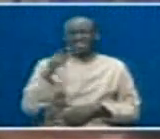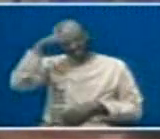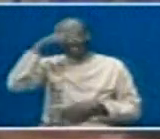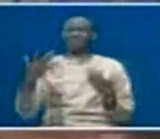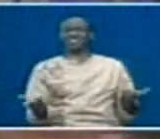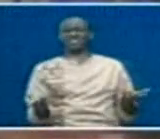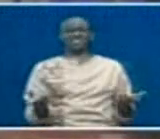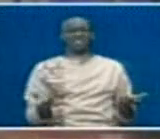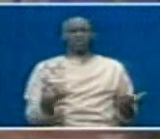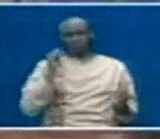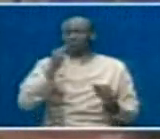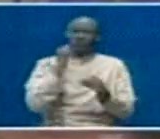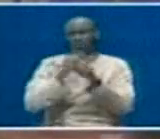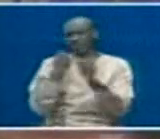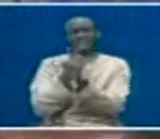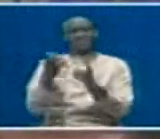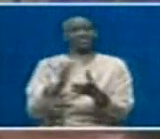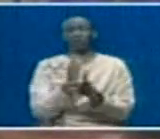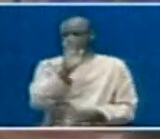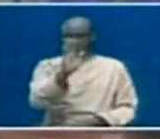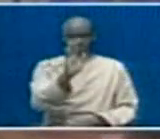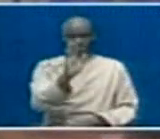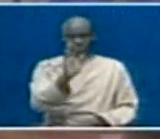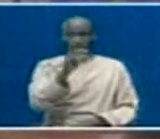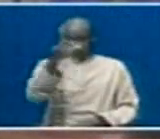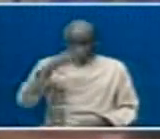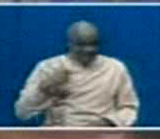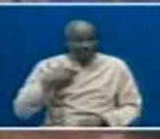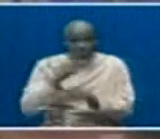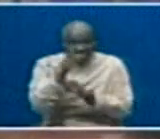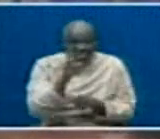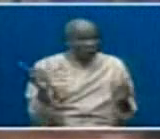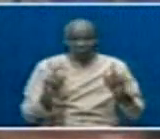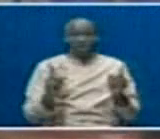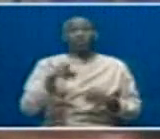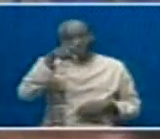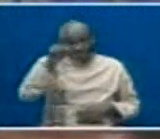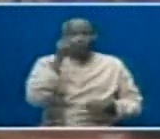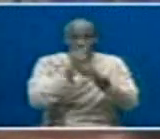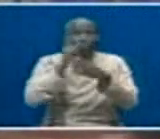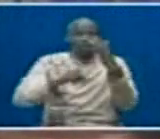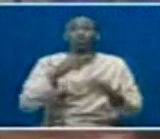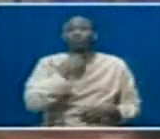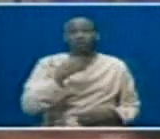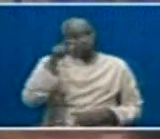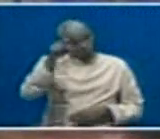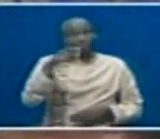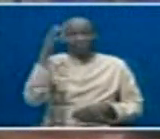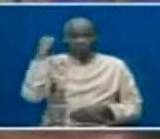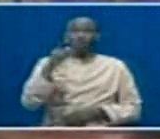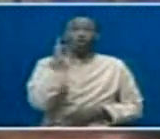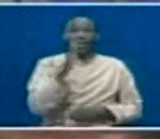in this, then you can do anything you like. Mm-hmm. He said, listen, don't you tell me what to do. Because you didn't do what you were supposed to